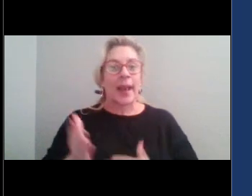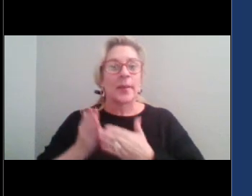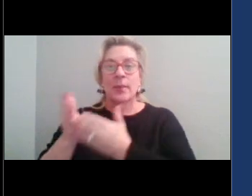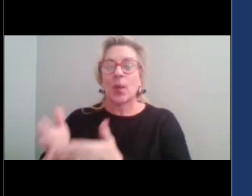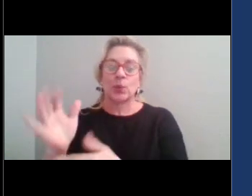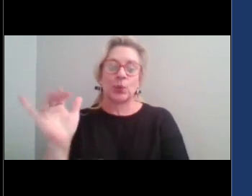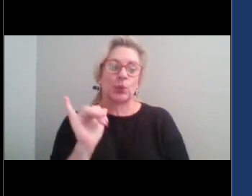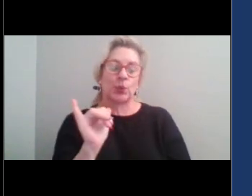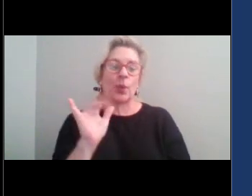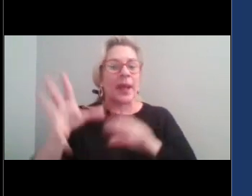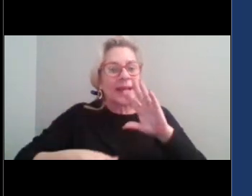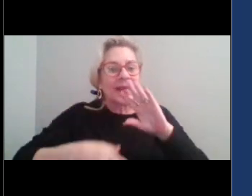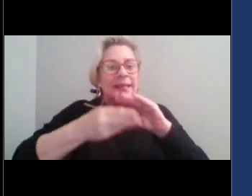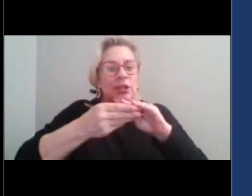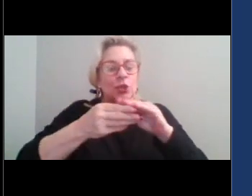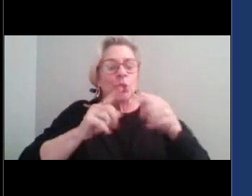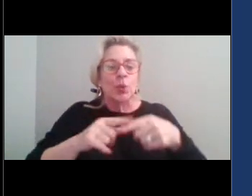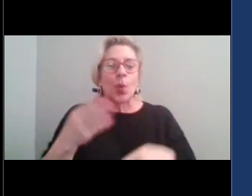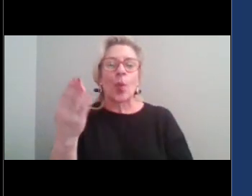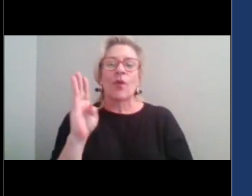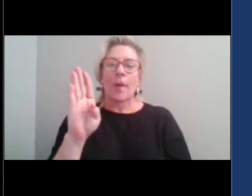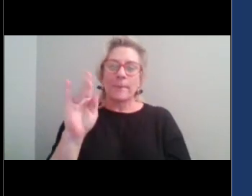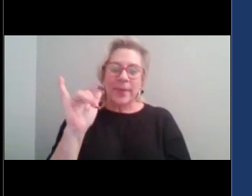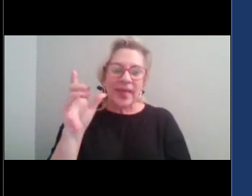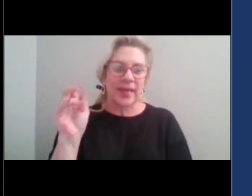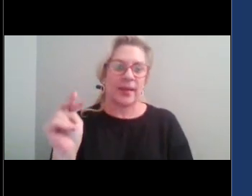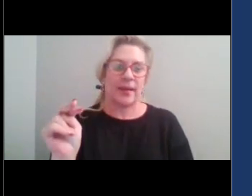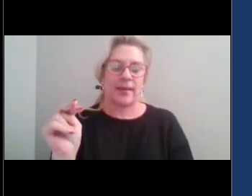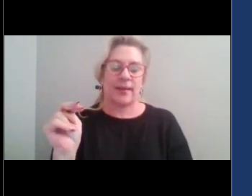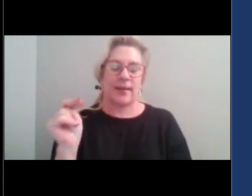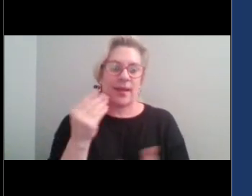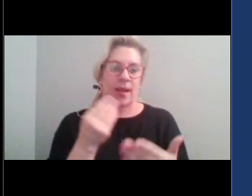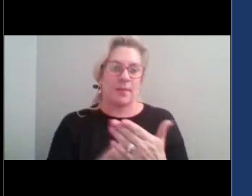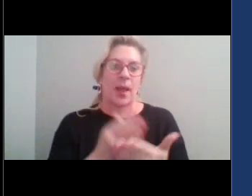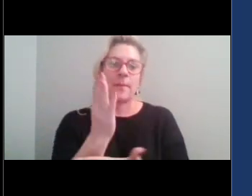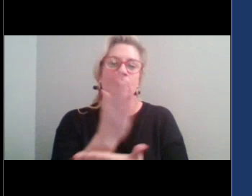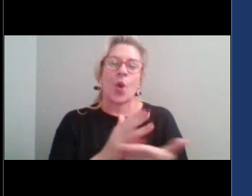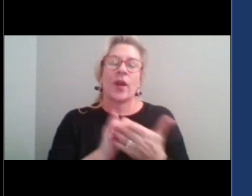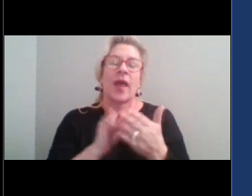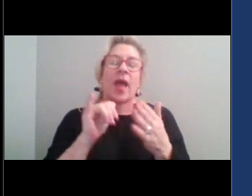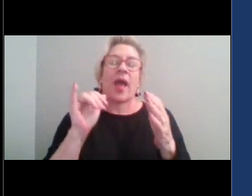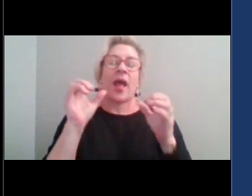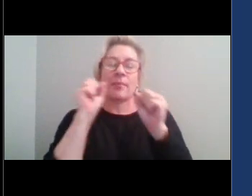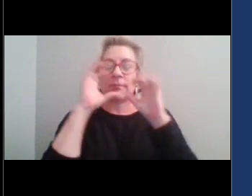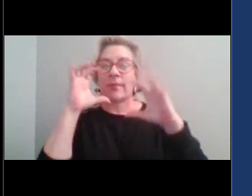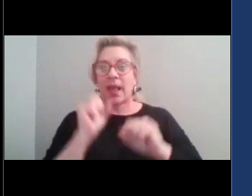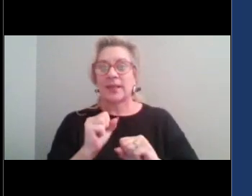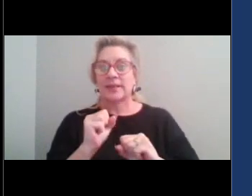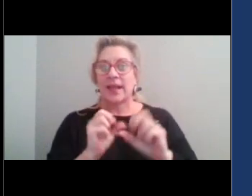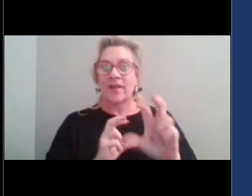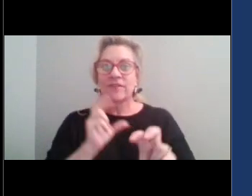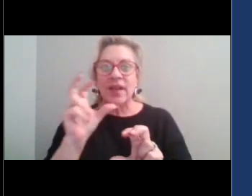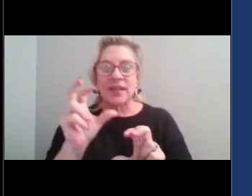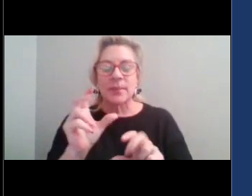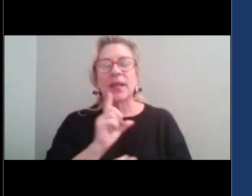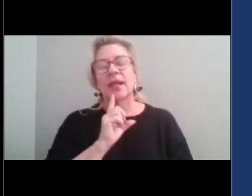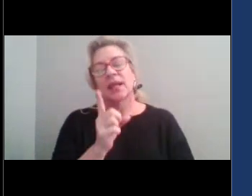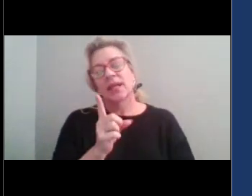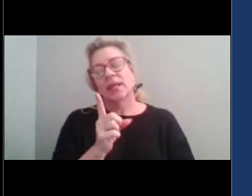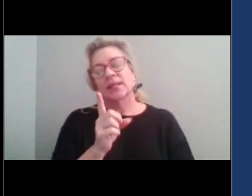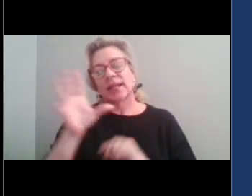But in addition to that $14 billion from IIJA, part of that remarkable investment is